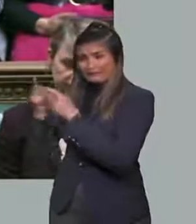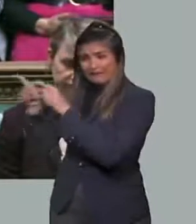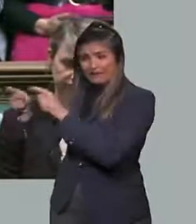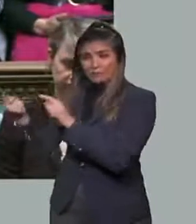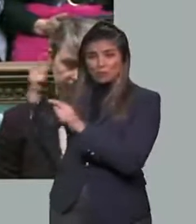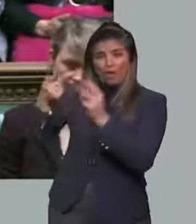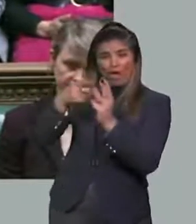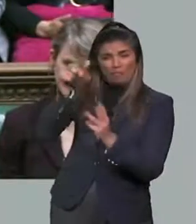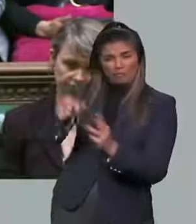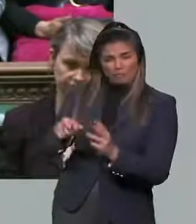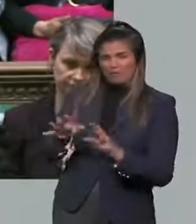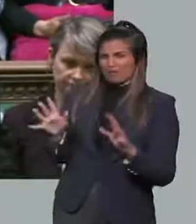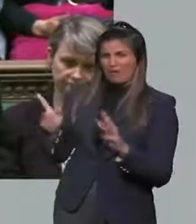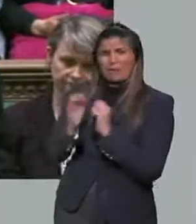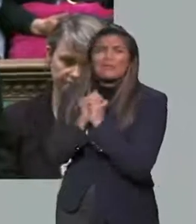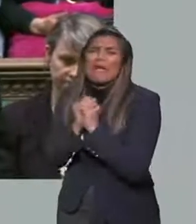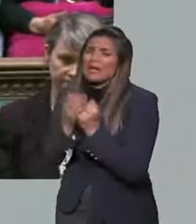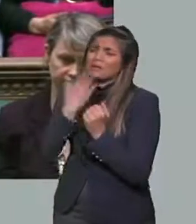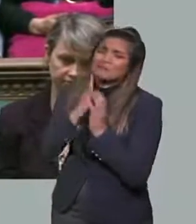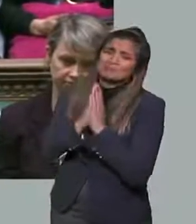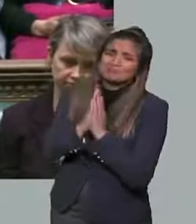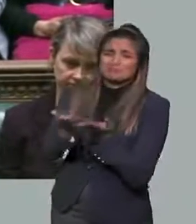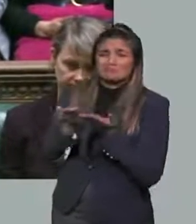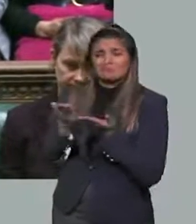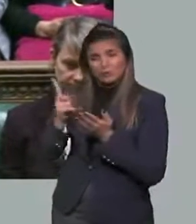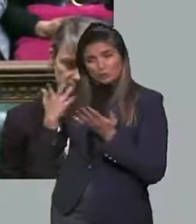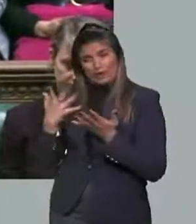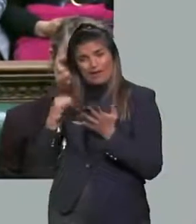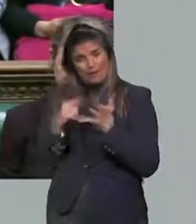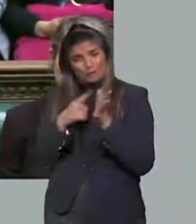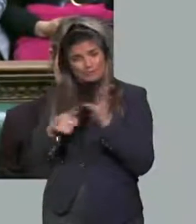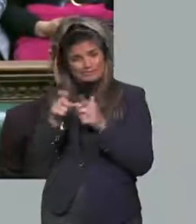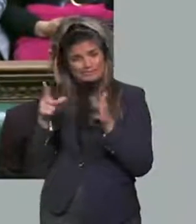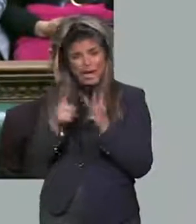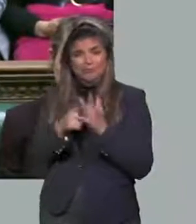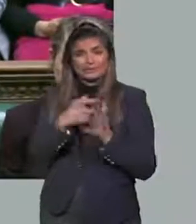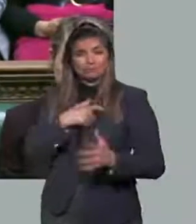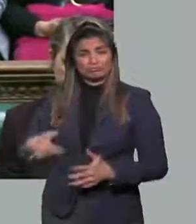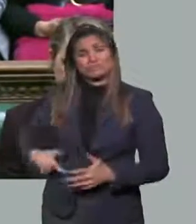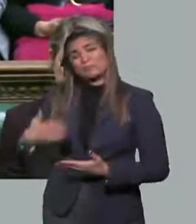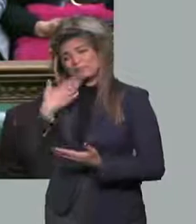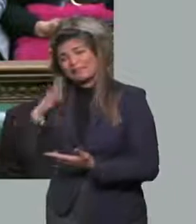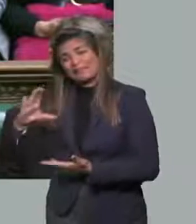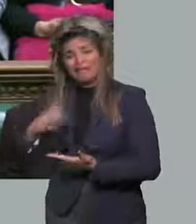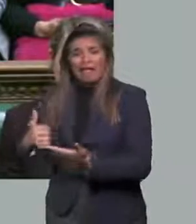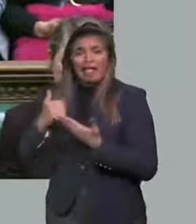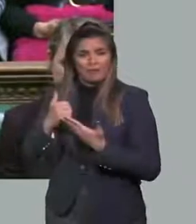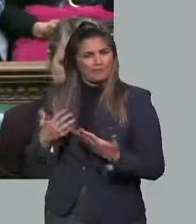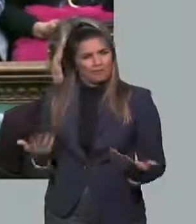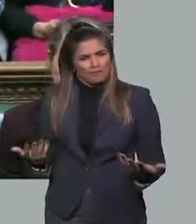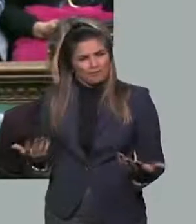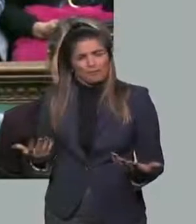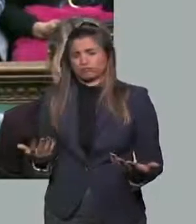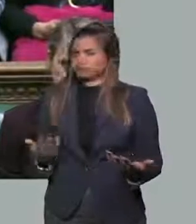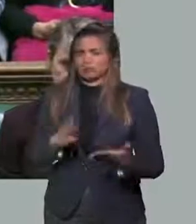to another on a begging mission to the Saudi prince to bail him out. Mr. Speaker,